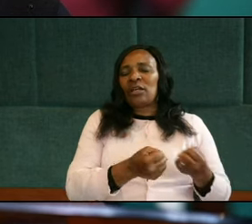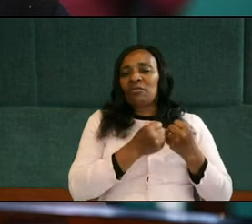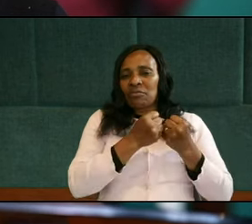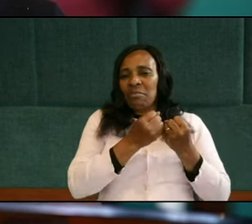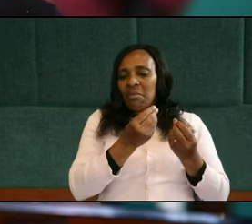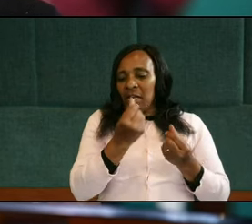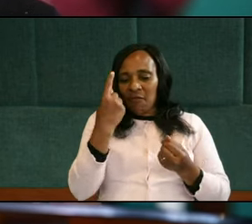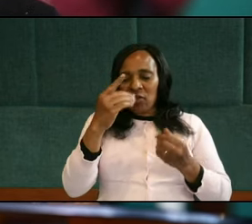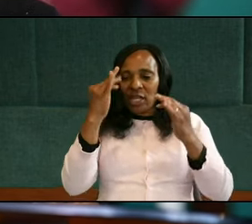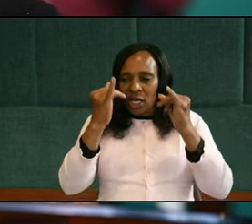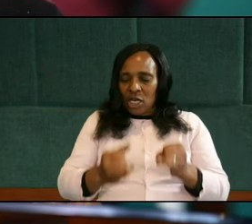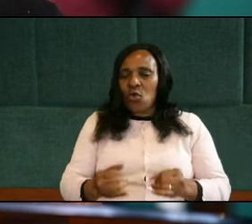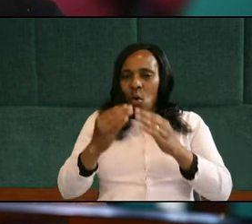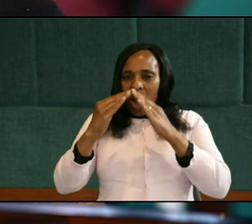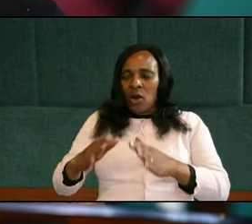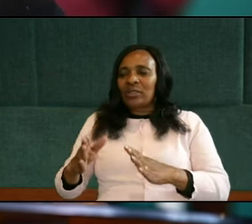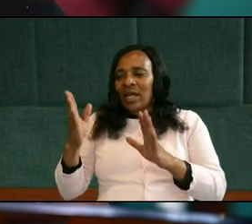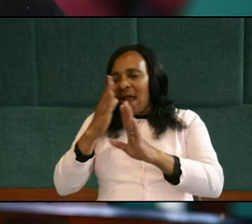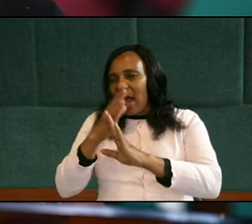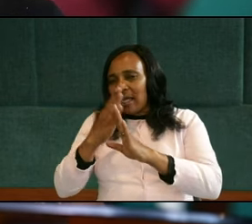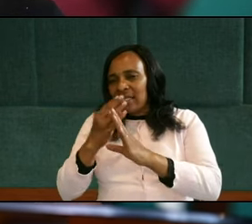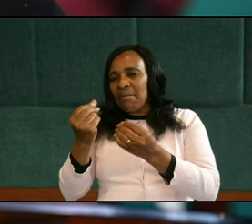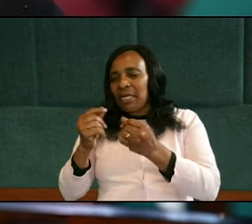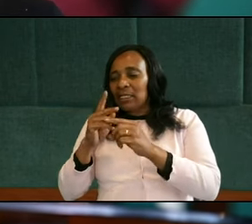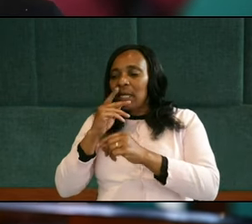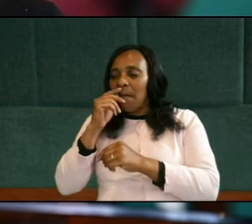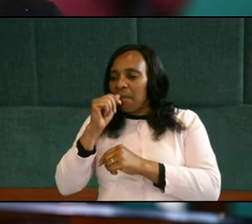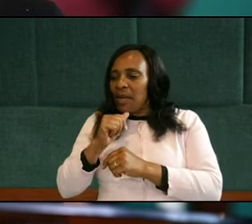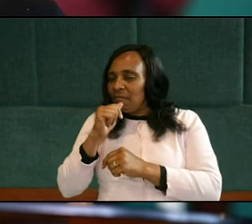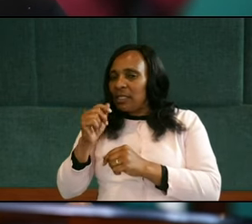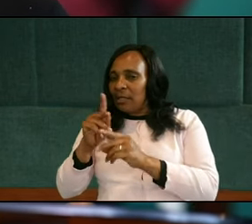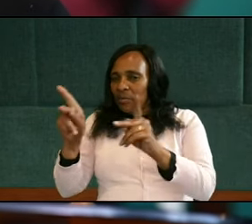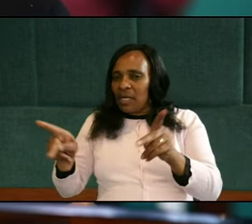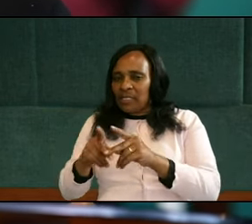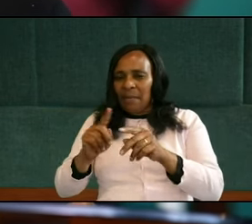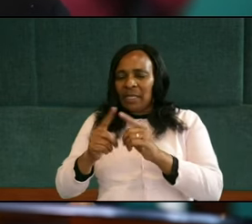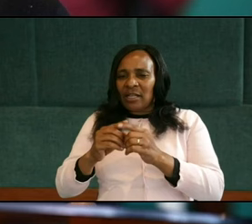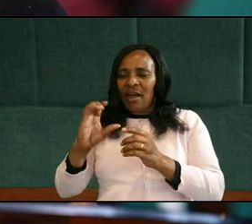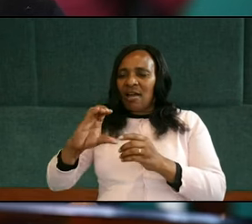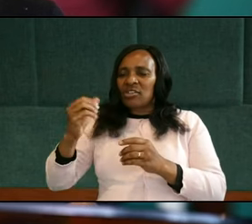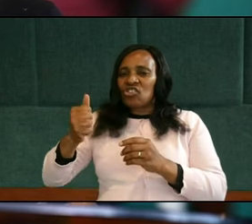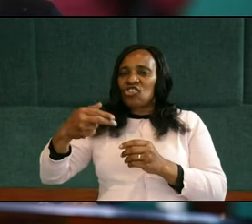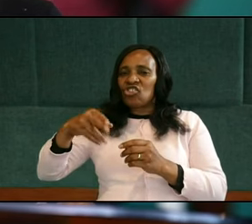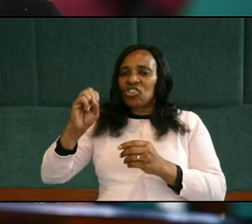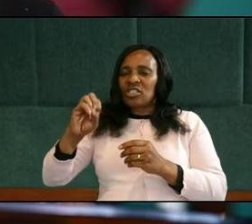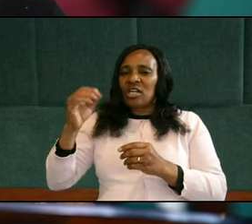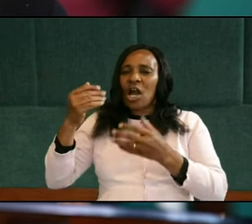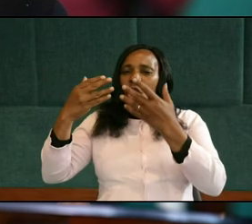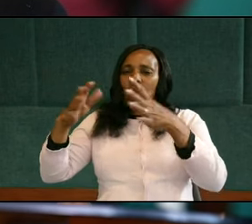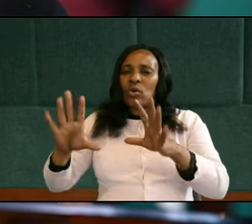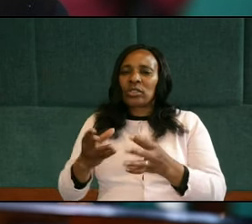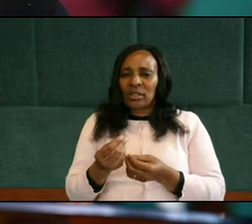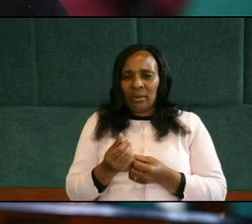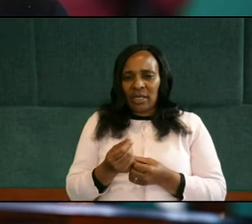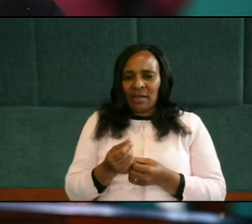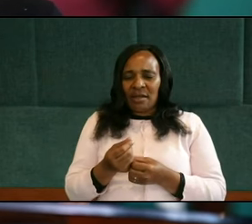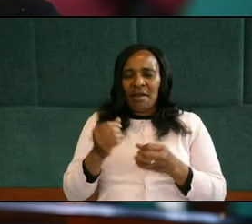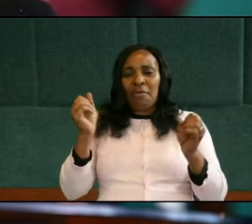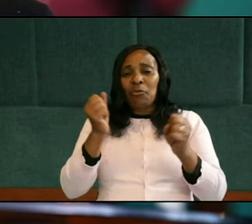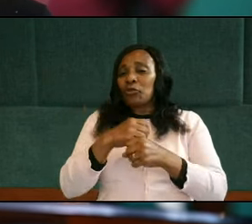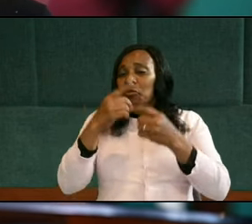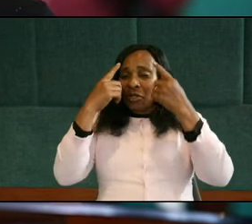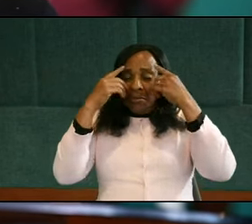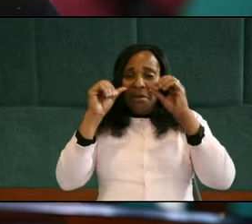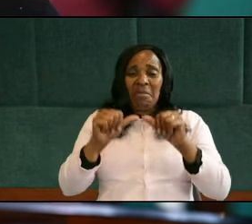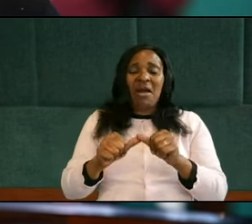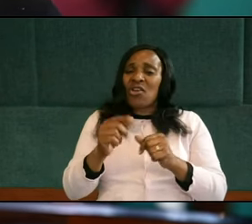house. She had been hiding the money in a secret place. But while Achia was at camp meeting, she had lost the money. She couldn't remember